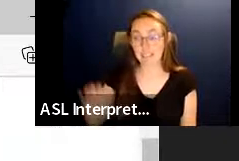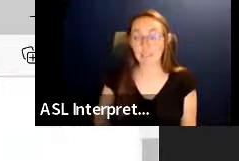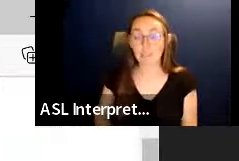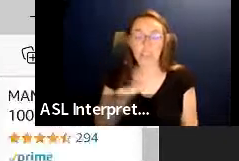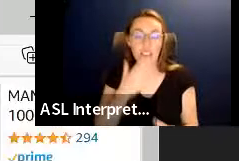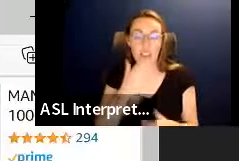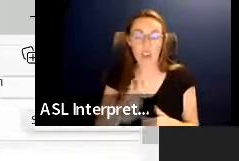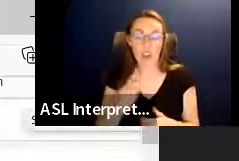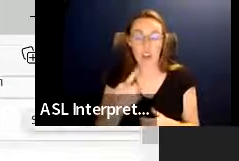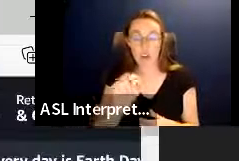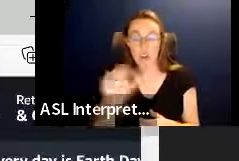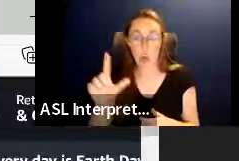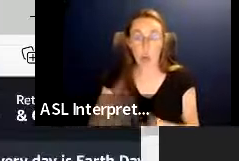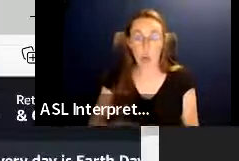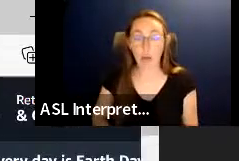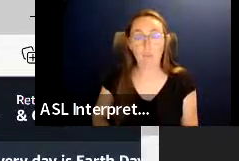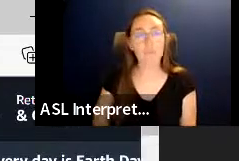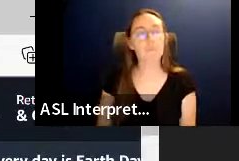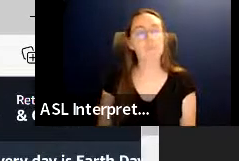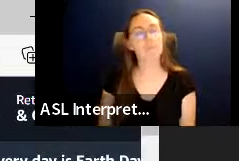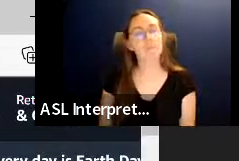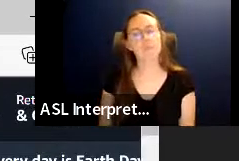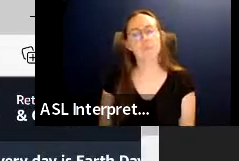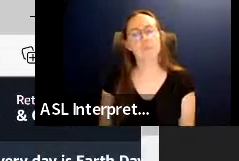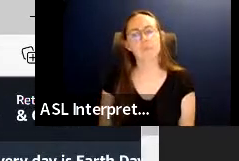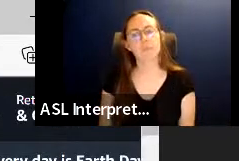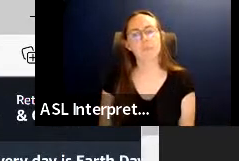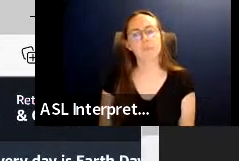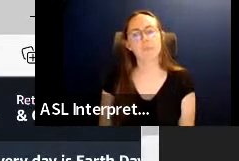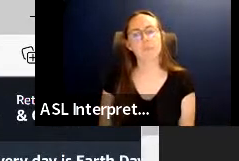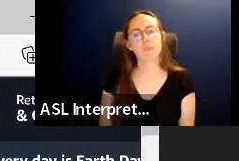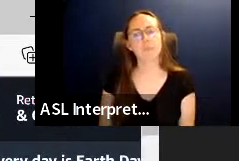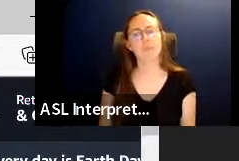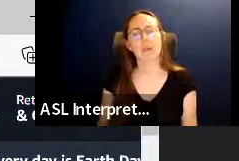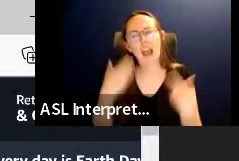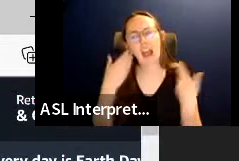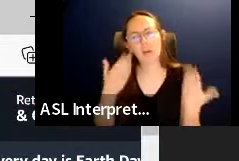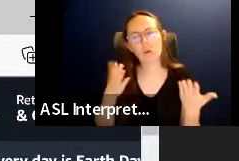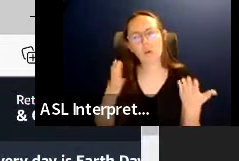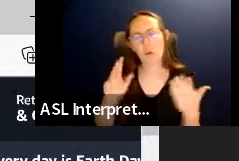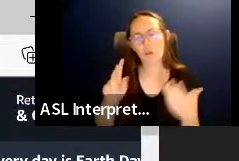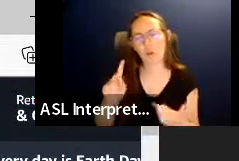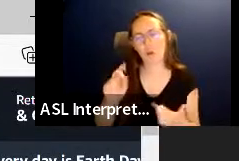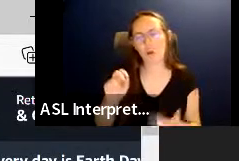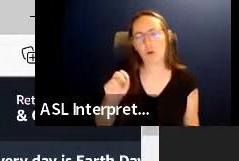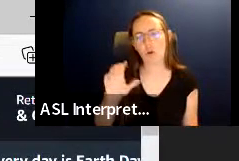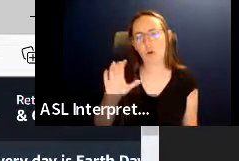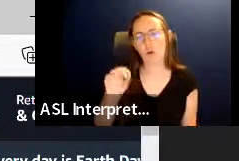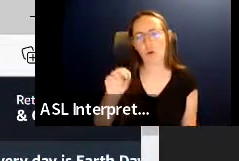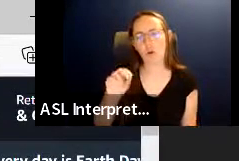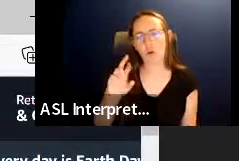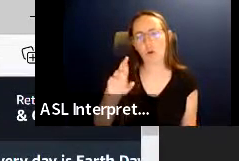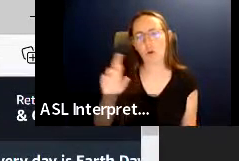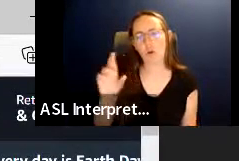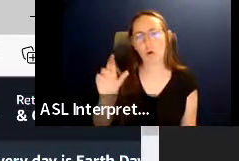tool. And I don't know if you can get the core claw on Amazon.